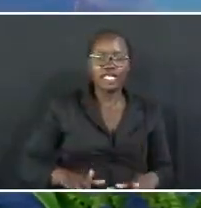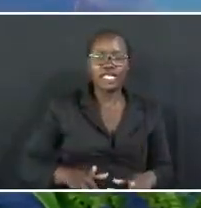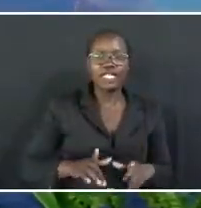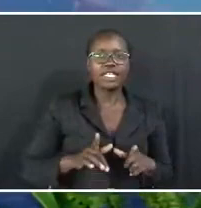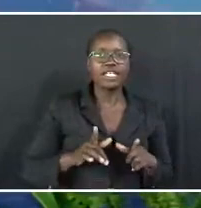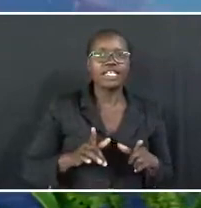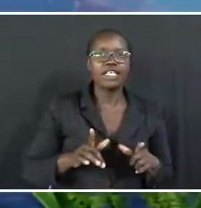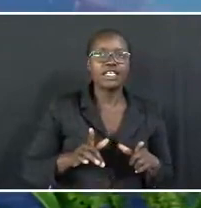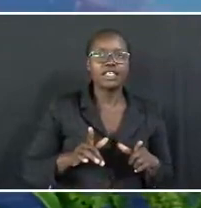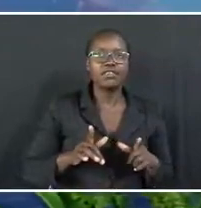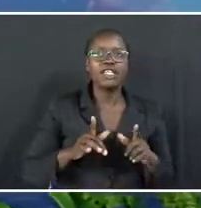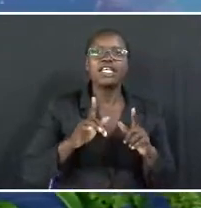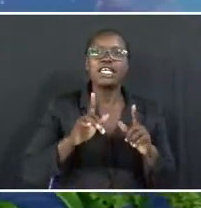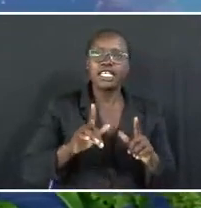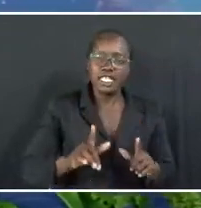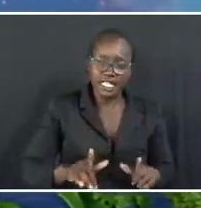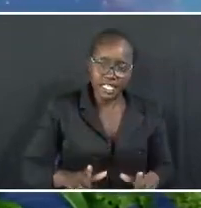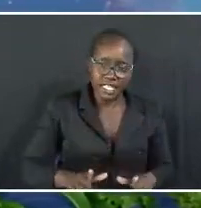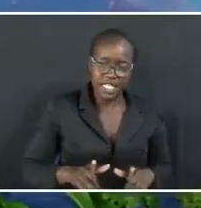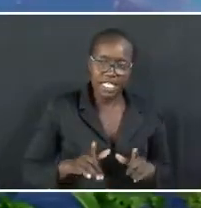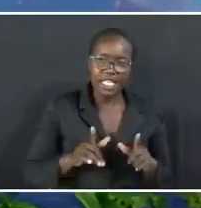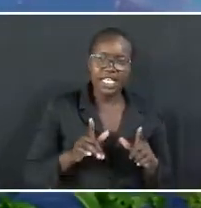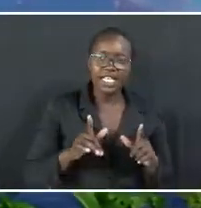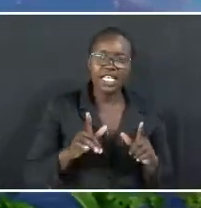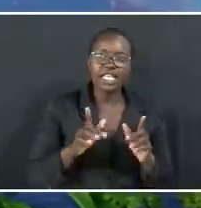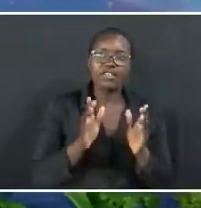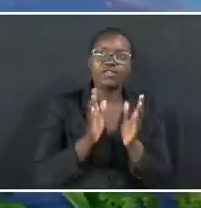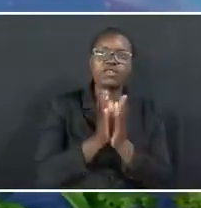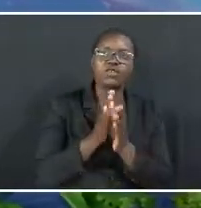he lives. He